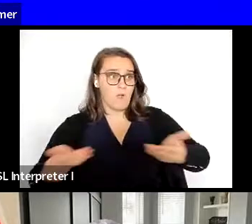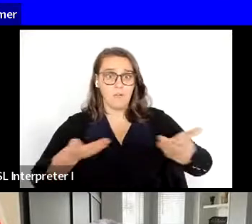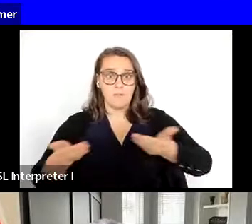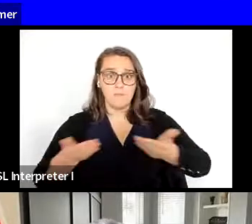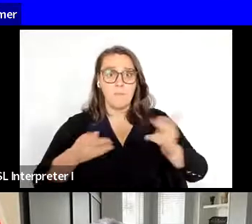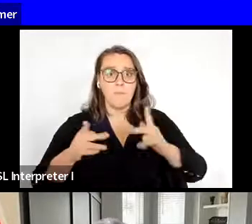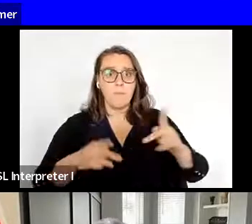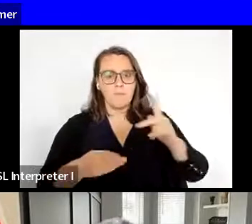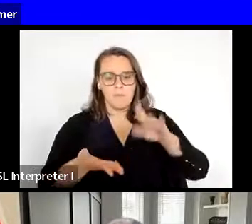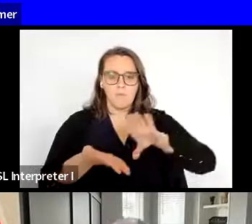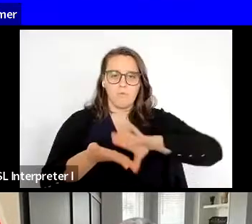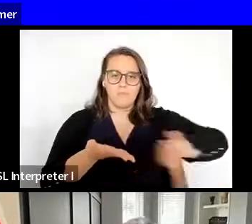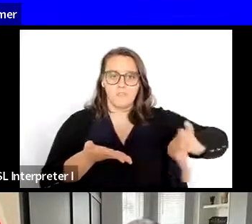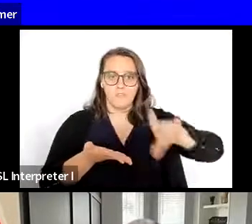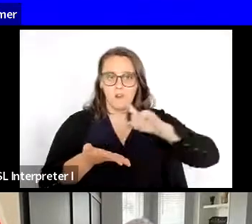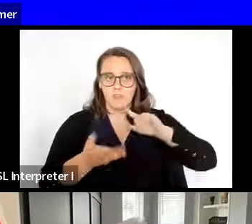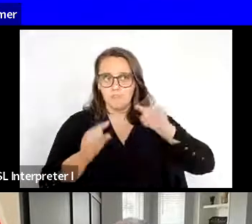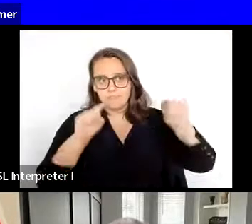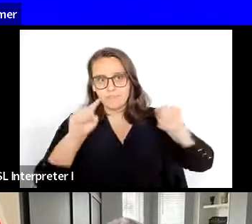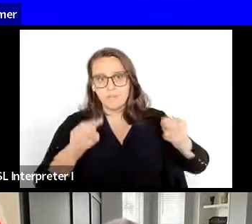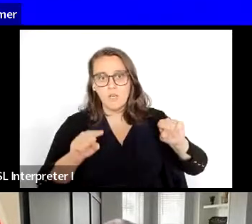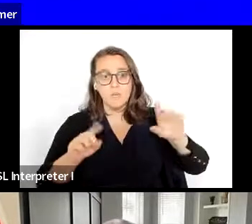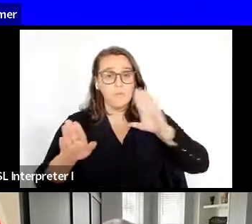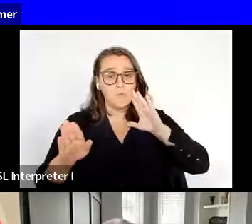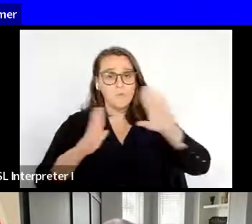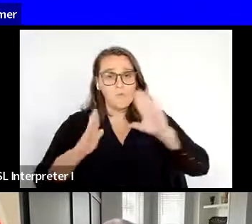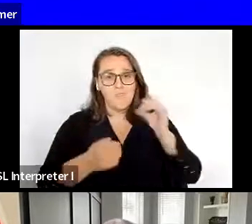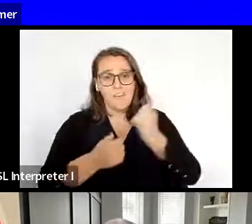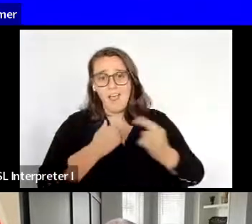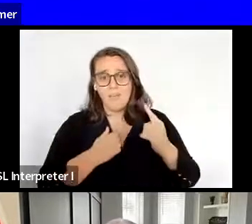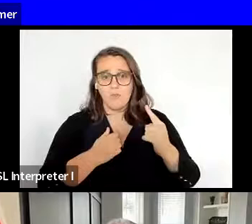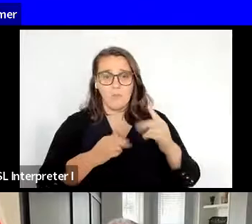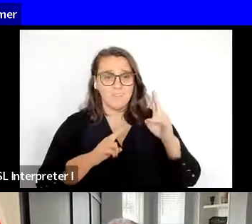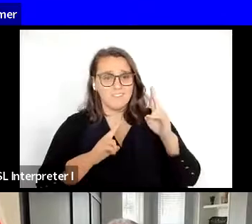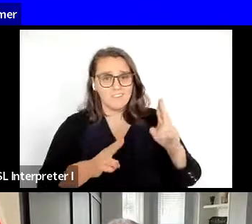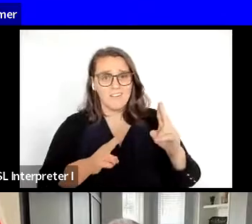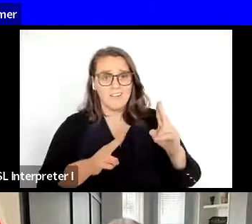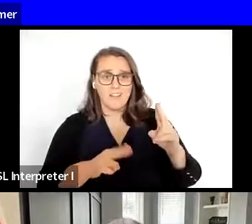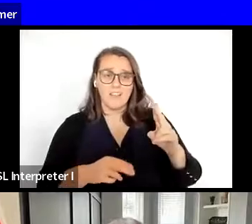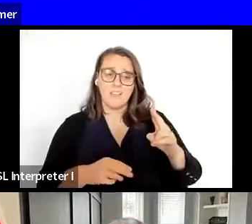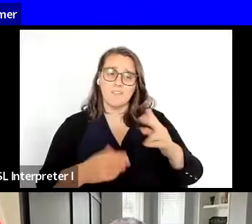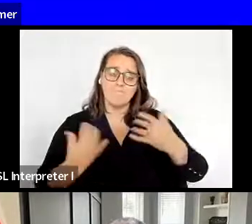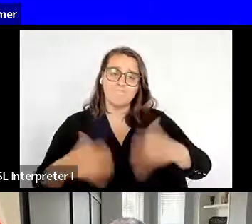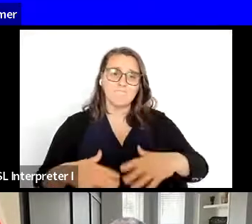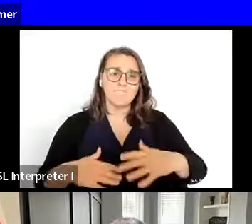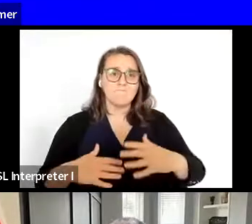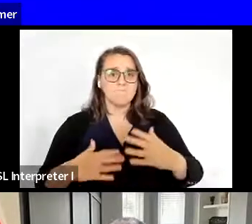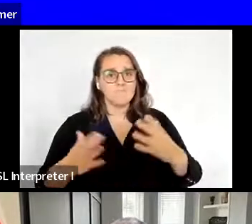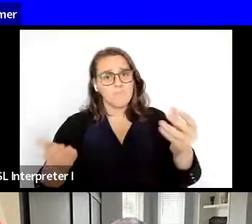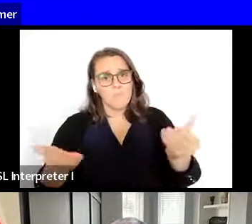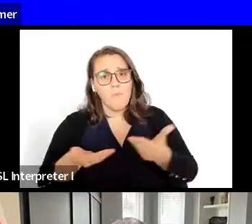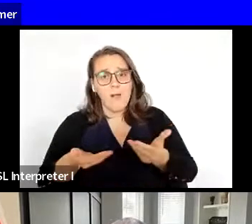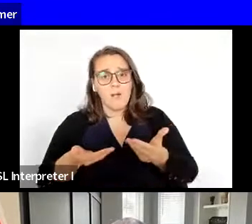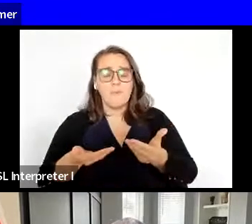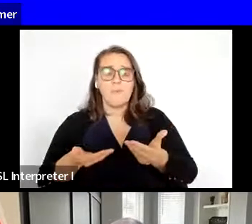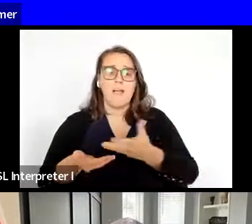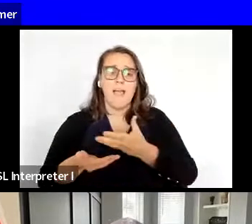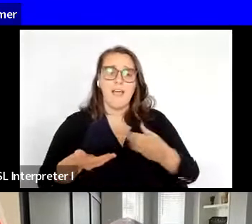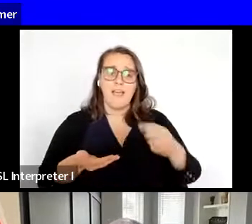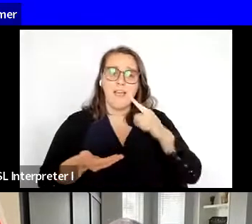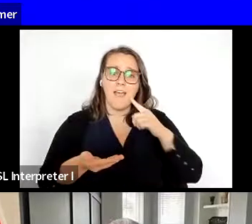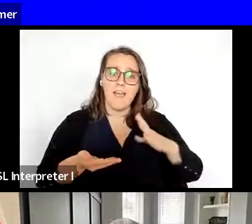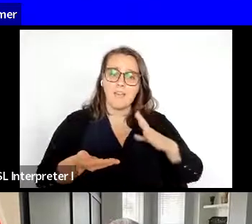else, to greet every single person who arrives here with dignity, with a warm welcome, and ultimately with the services they need to